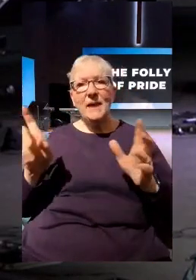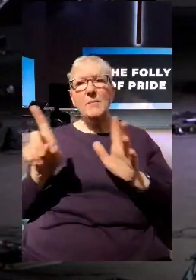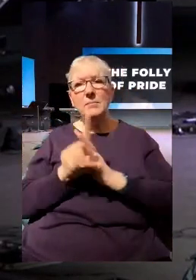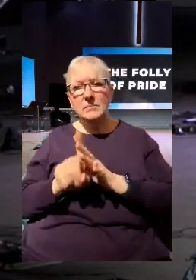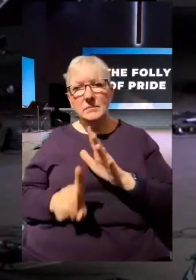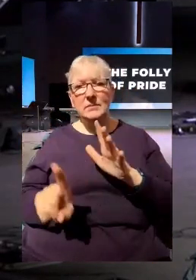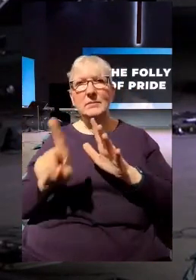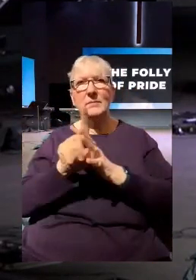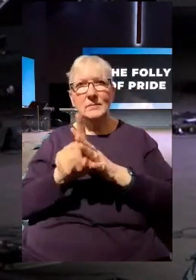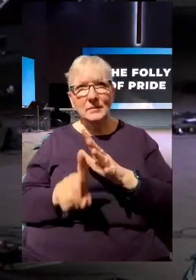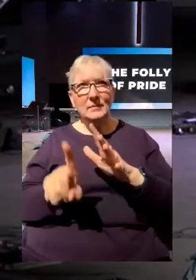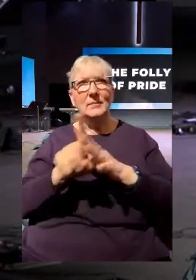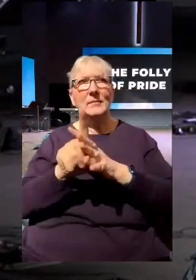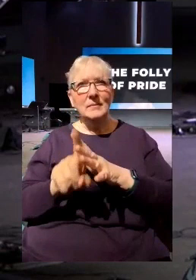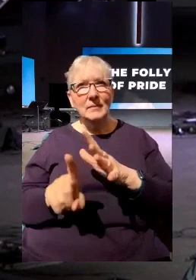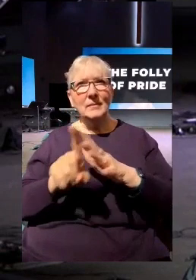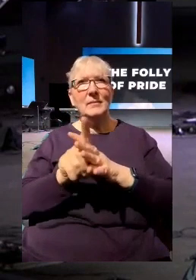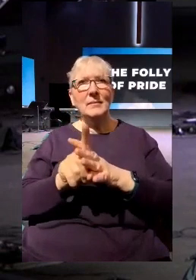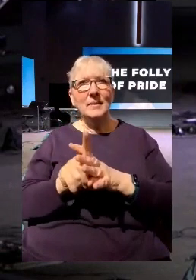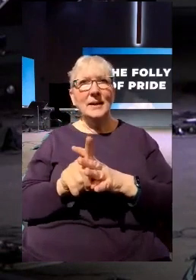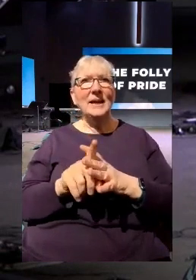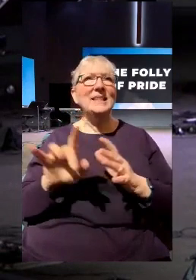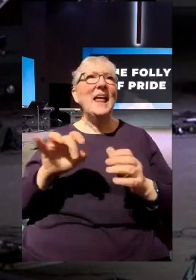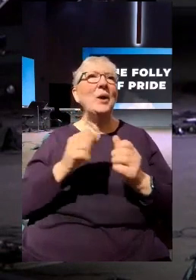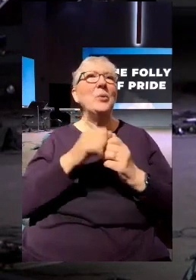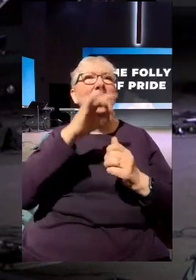kids? You're like, how many times have I told you?